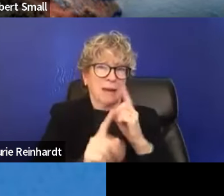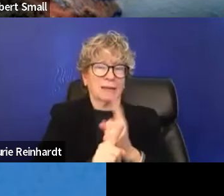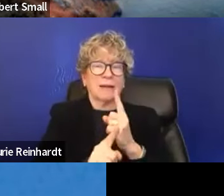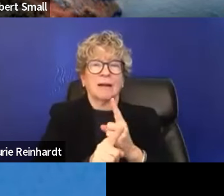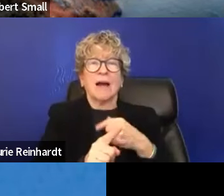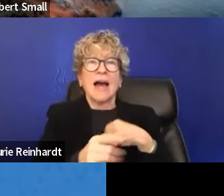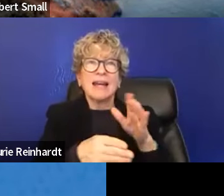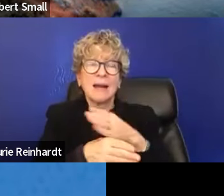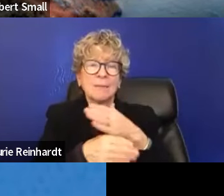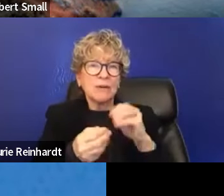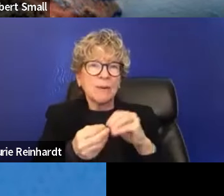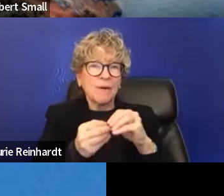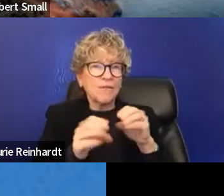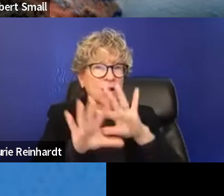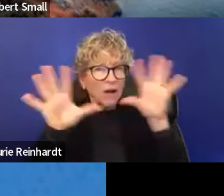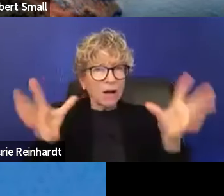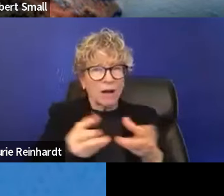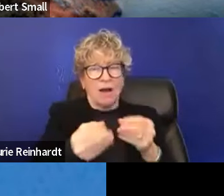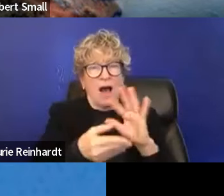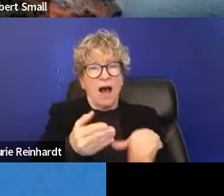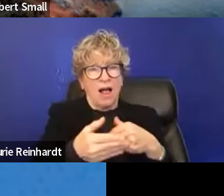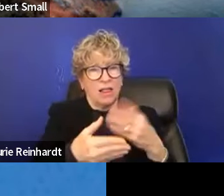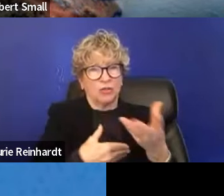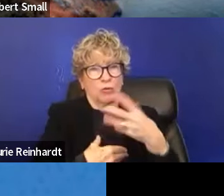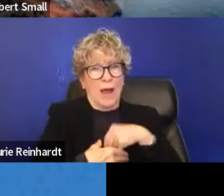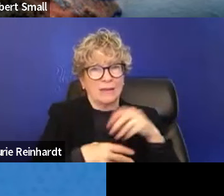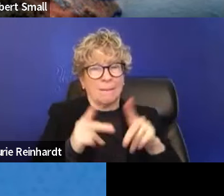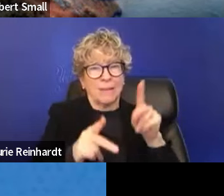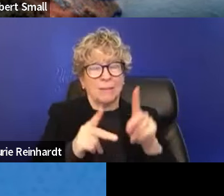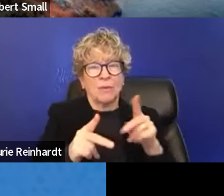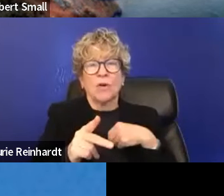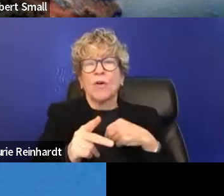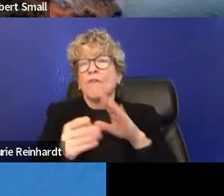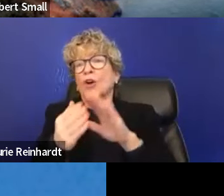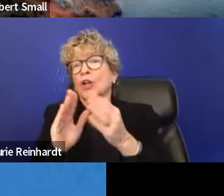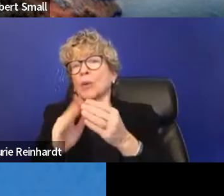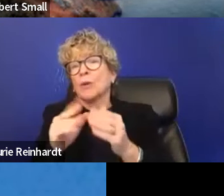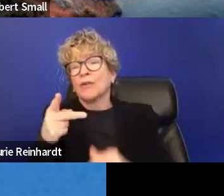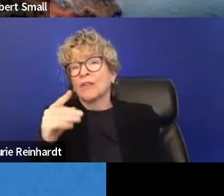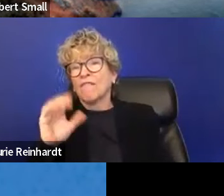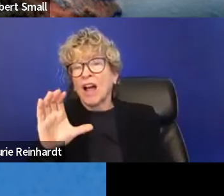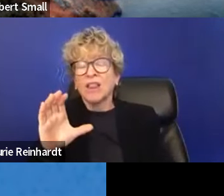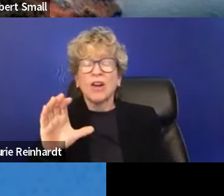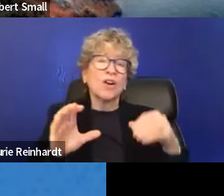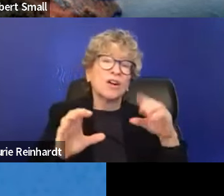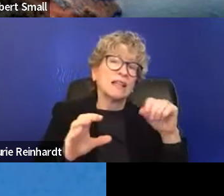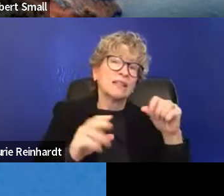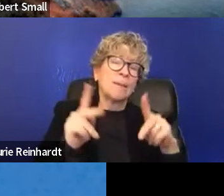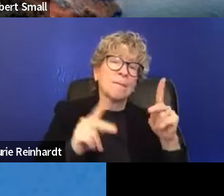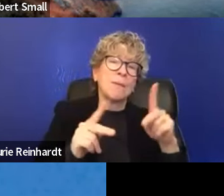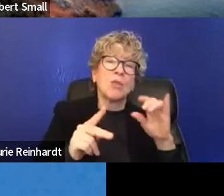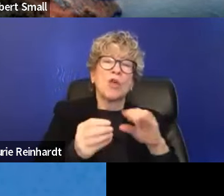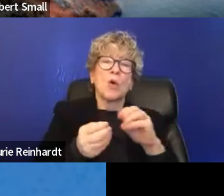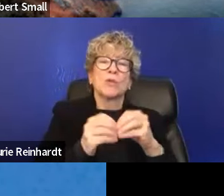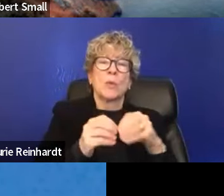numbers for all trans people. So numbers for communities of color, for disabled people are even harder to look at,